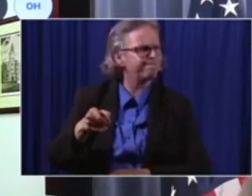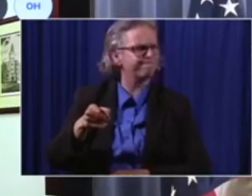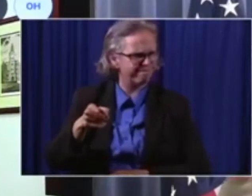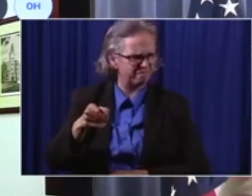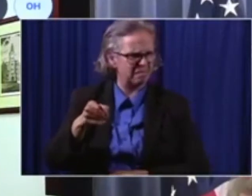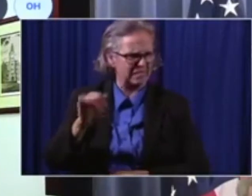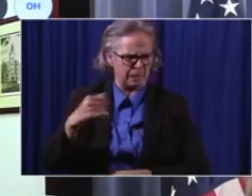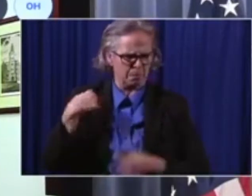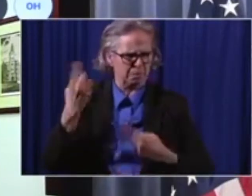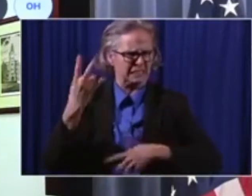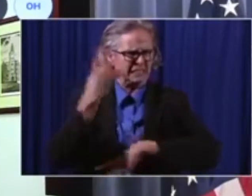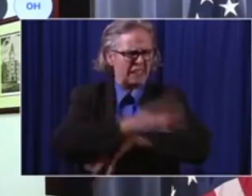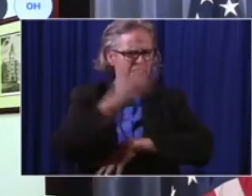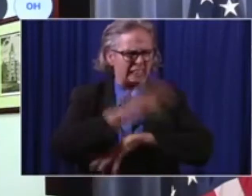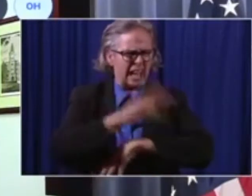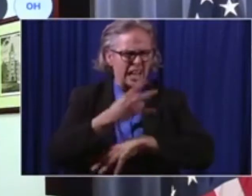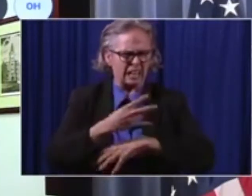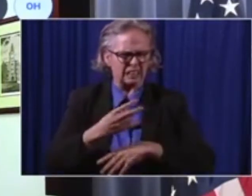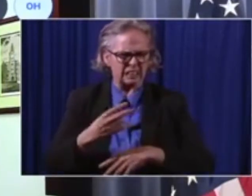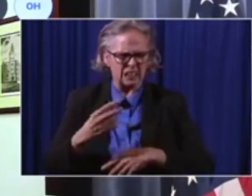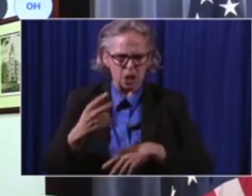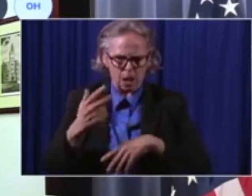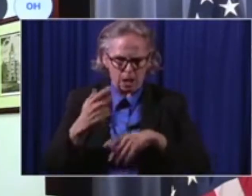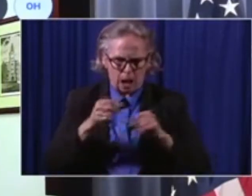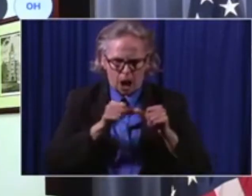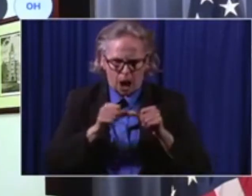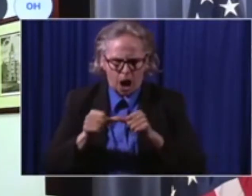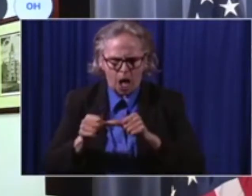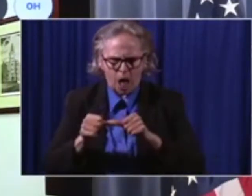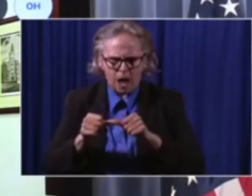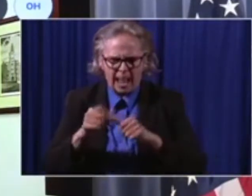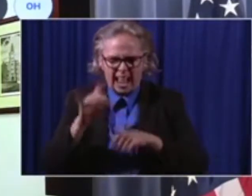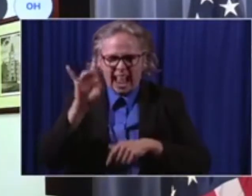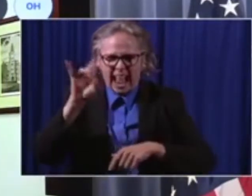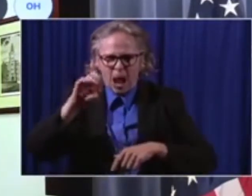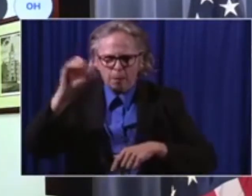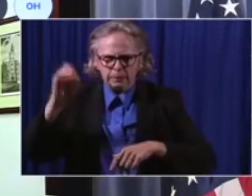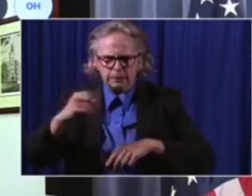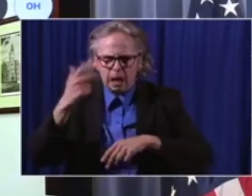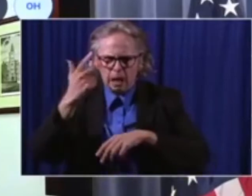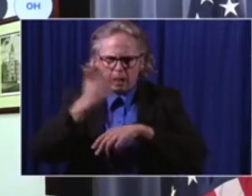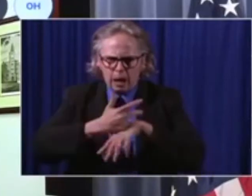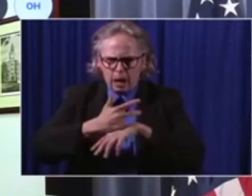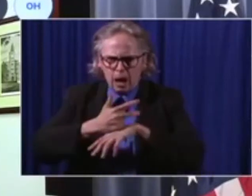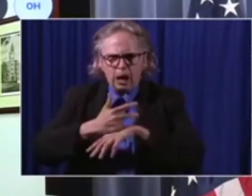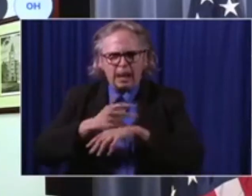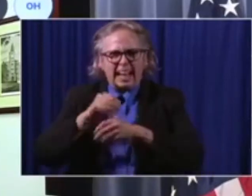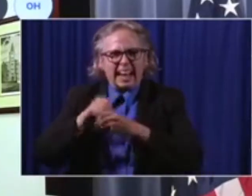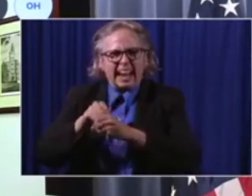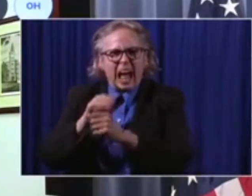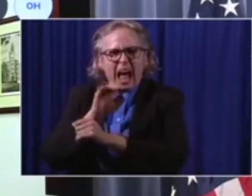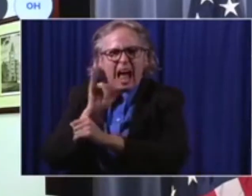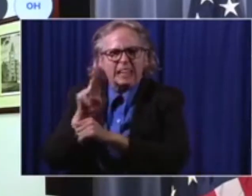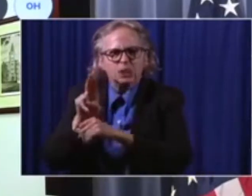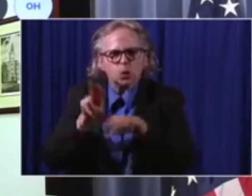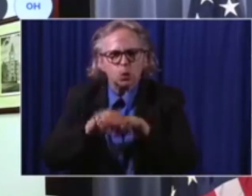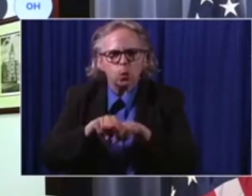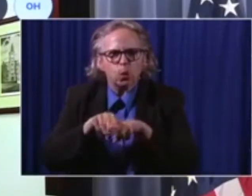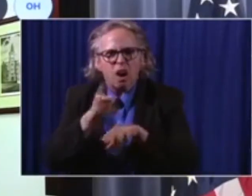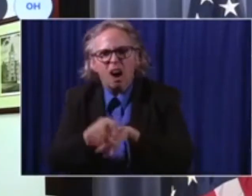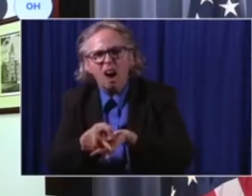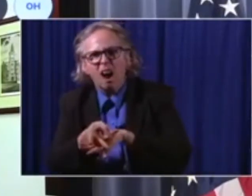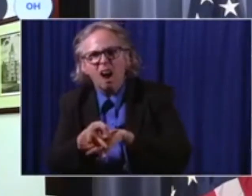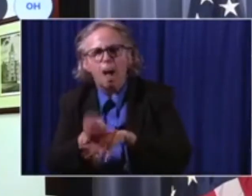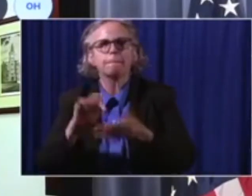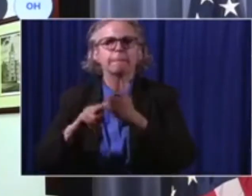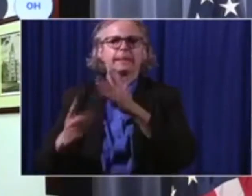more than 80% of their ICU beds occupied, that will flag the metric. Now, they don't have to be occupied with COVID patients, but what this